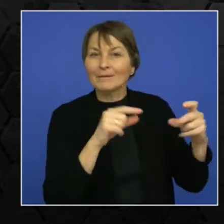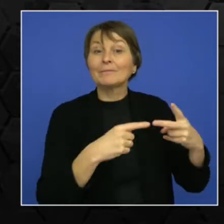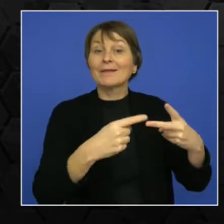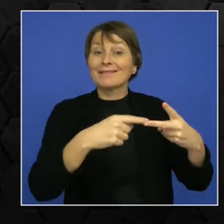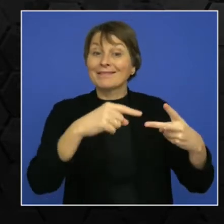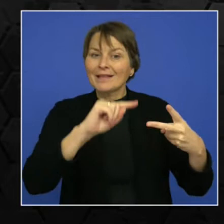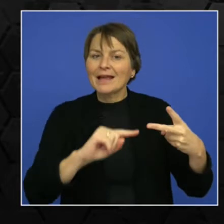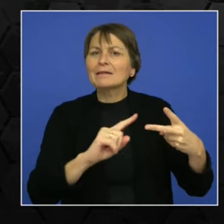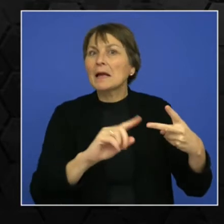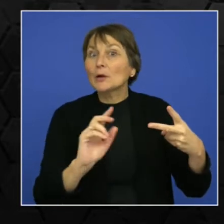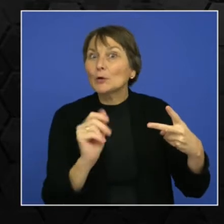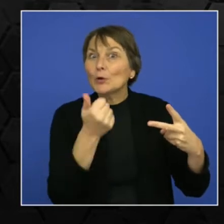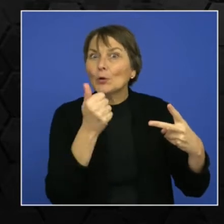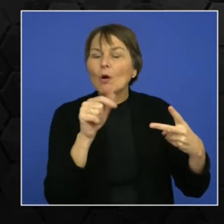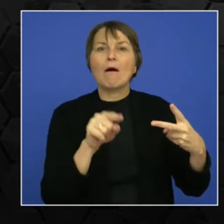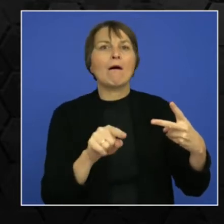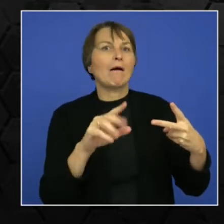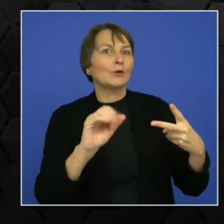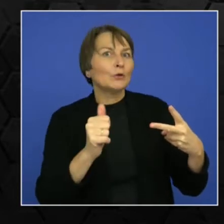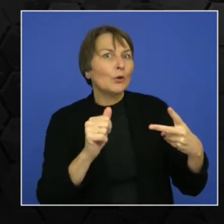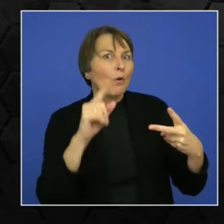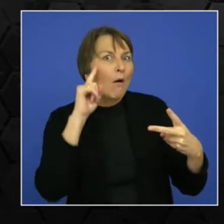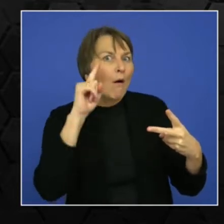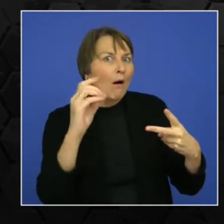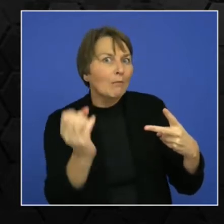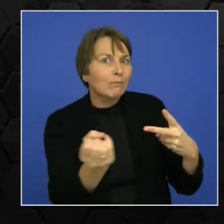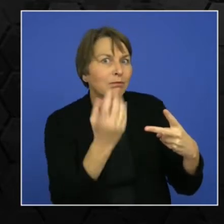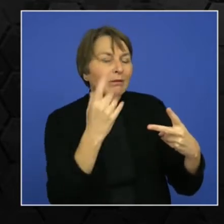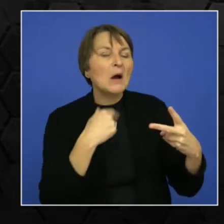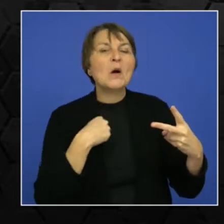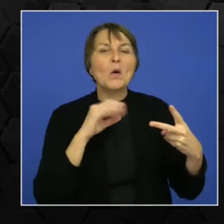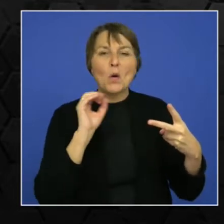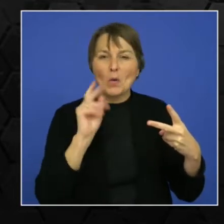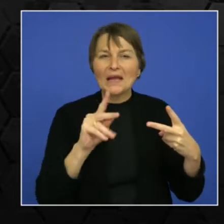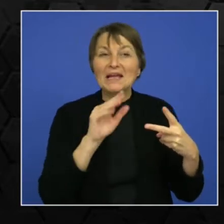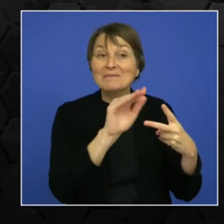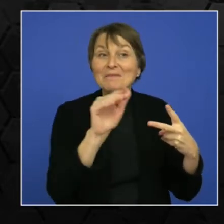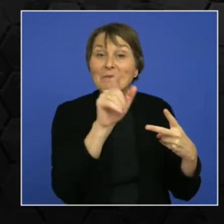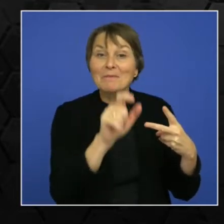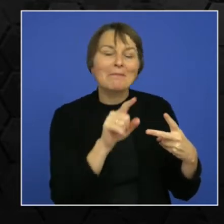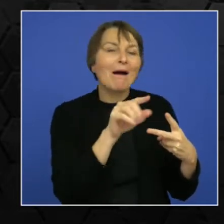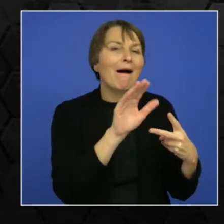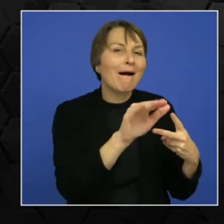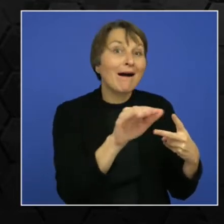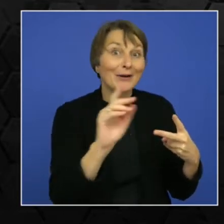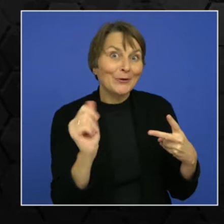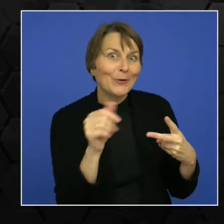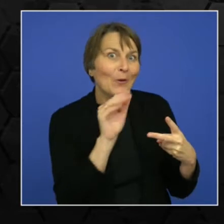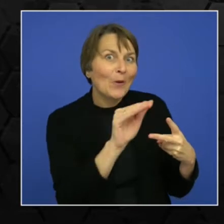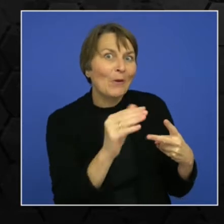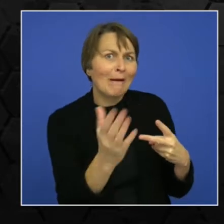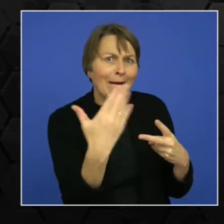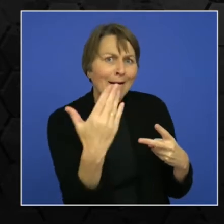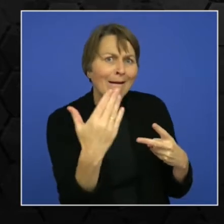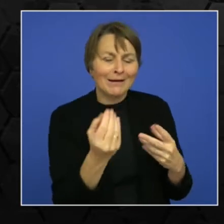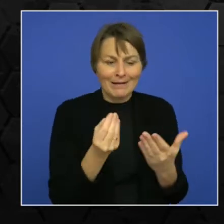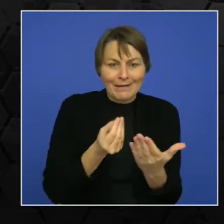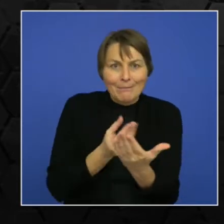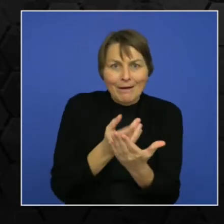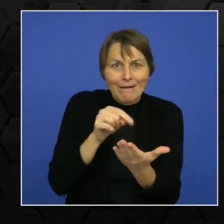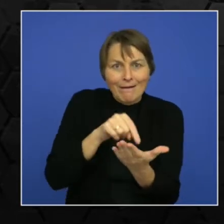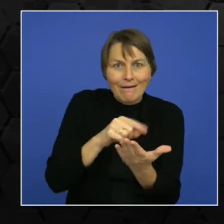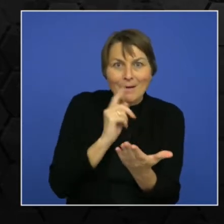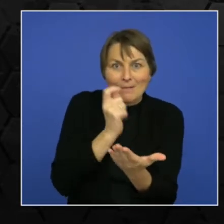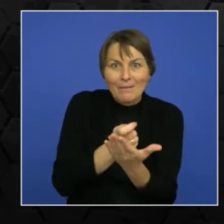The novelty is something to attract the users based on different different offers, etc. on an application